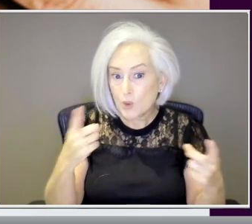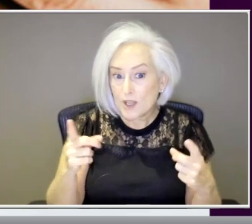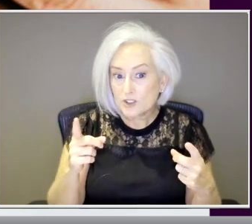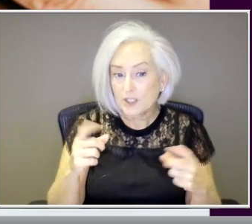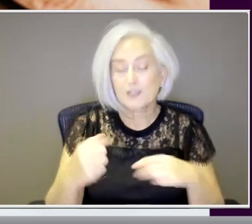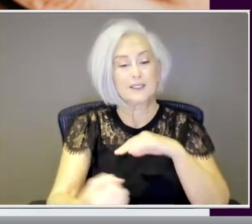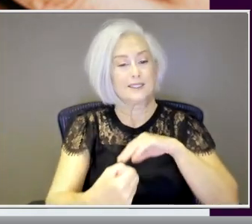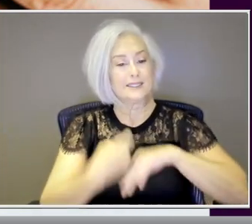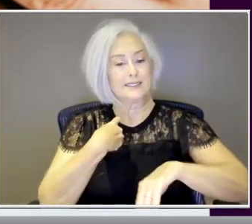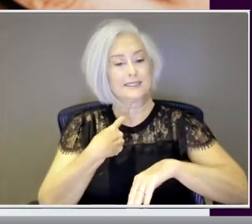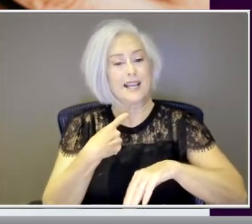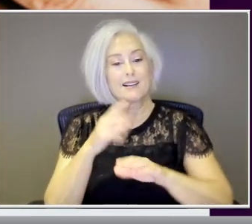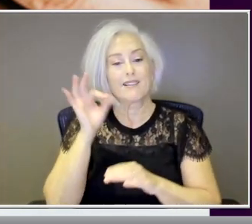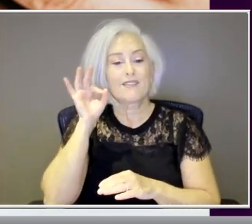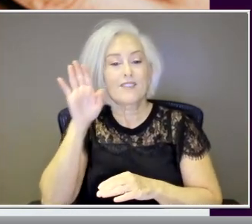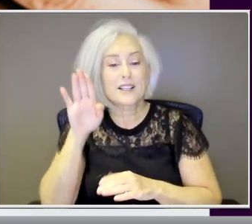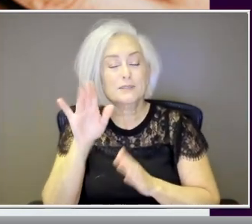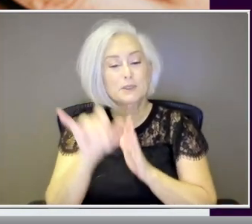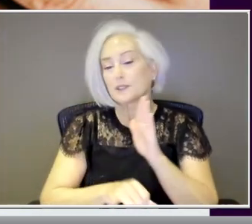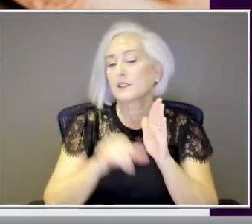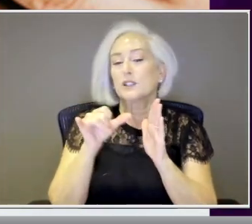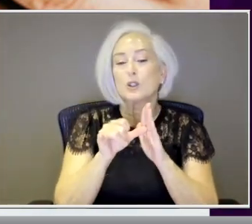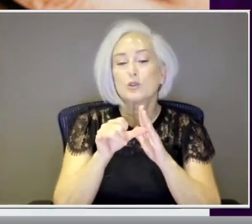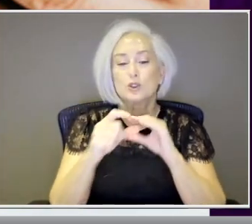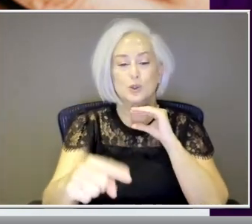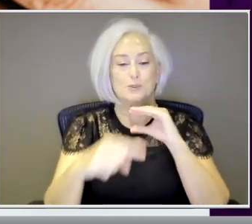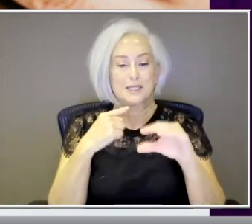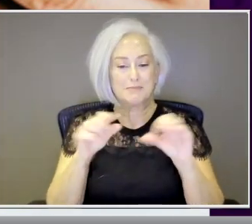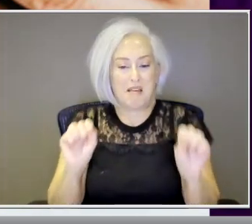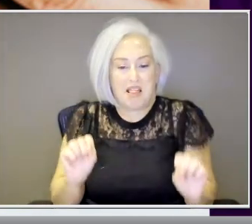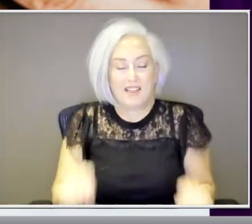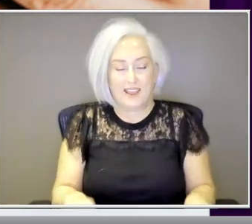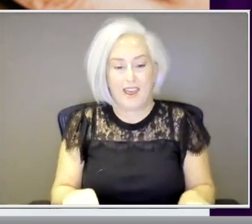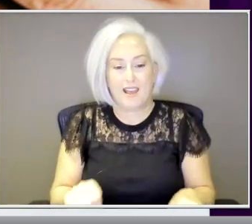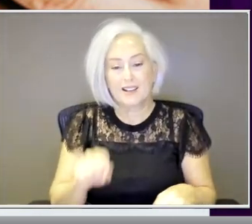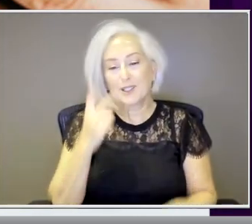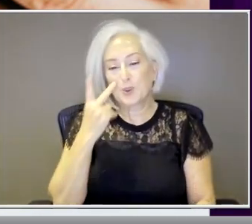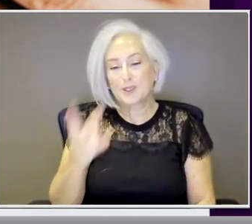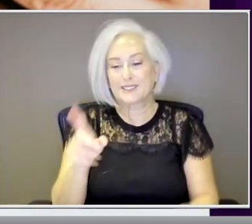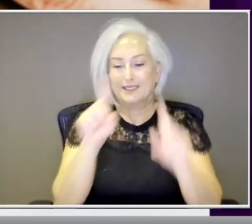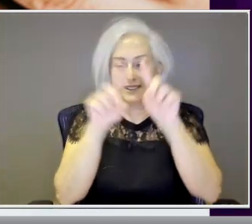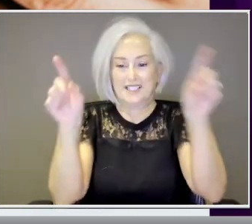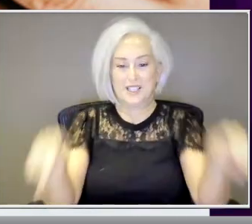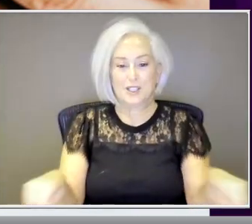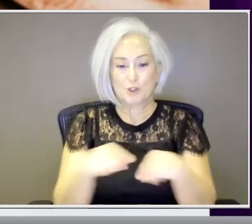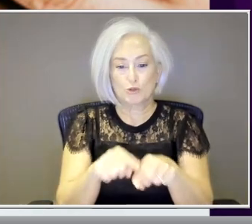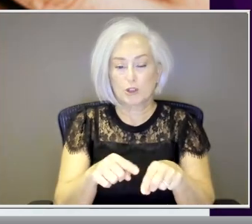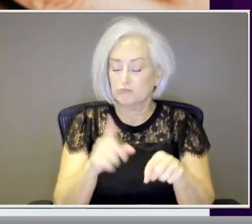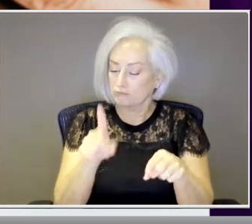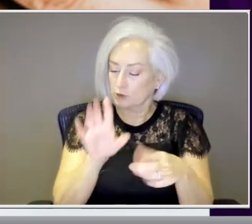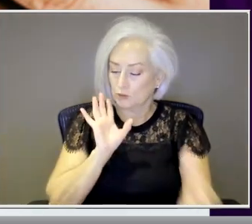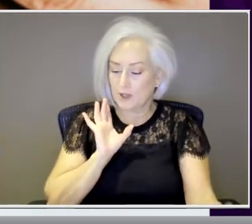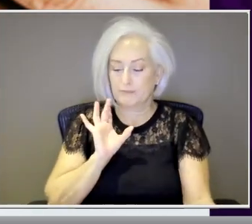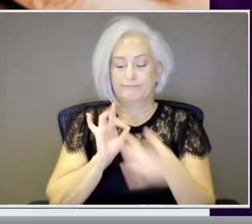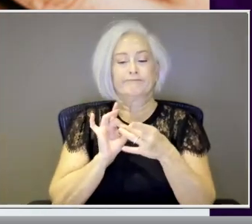YouTube, Facebook, or the All Things Heart email. All those links are right there on your screen, and you can connect with us in real time right now. And